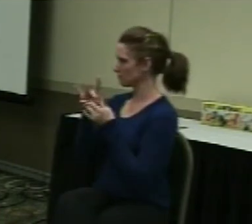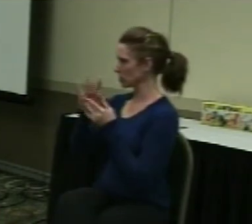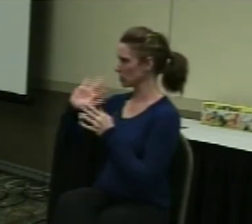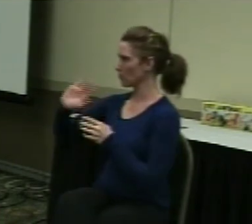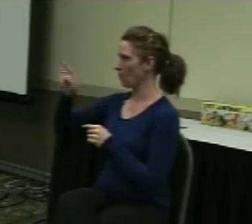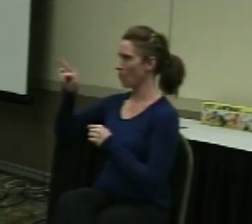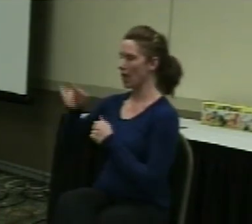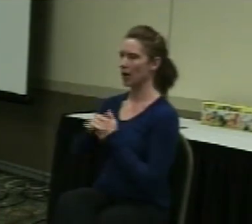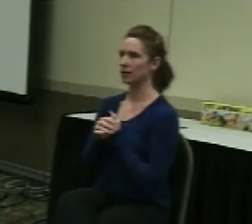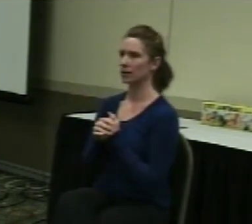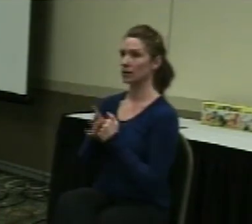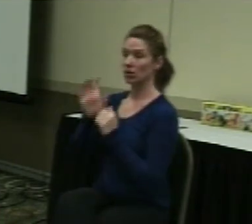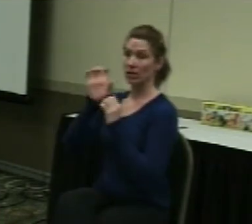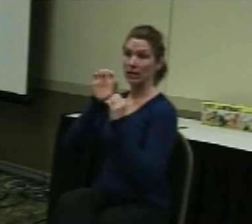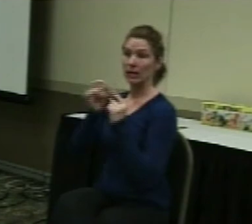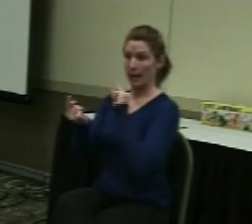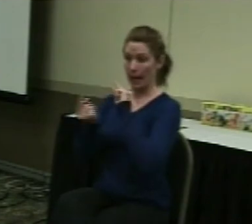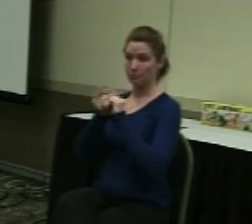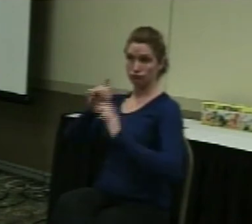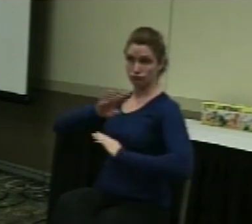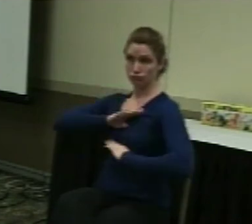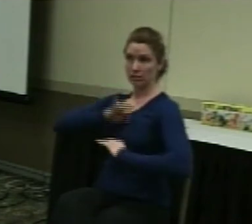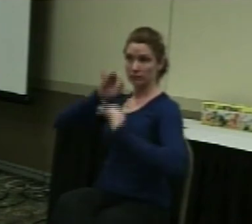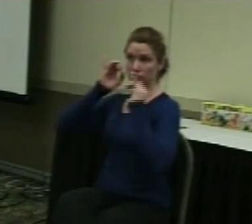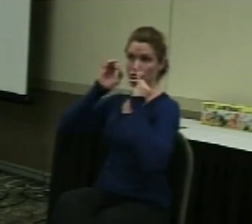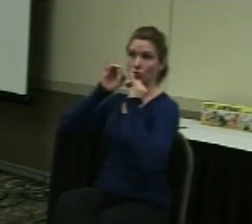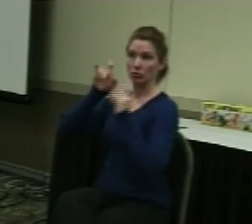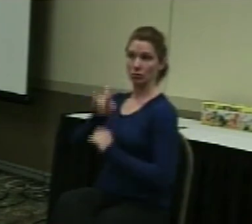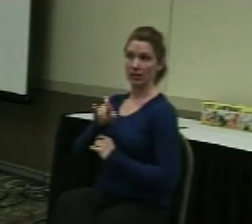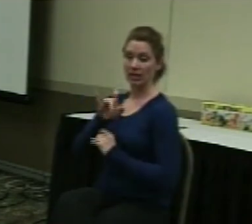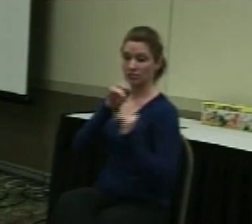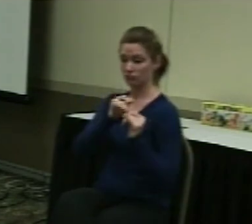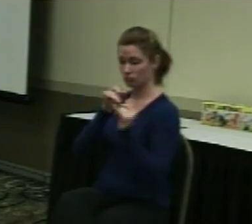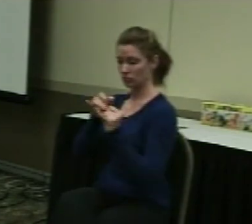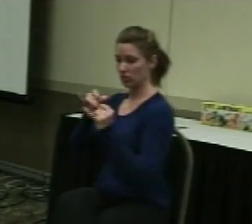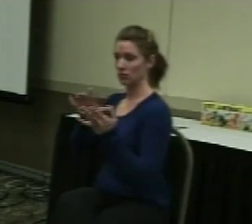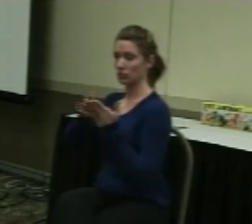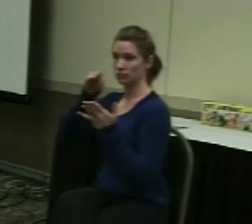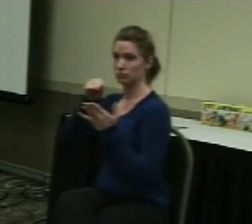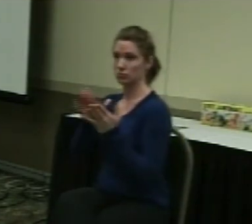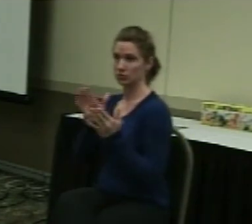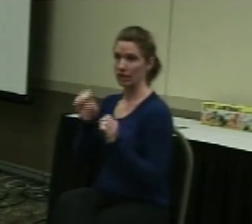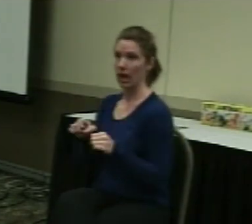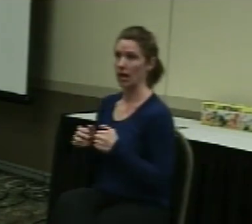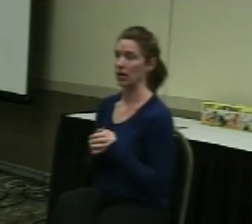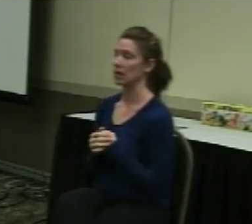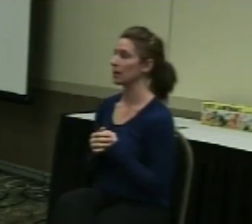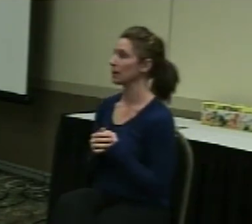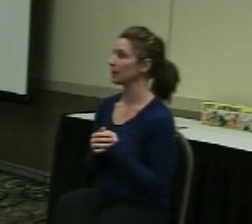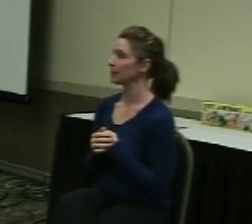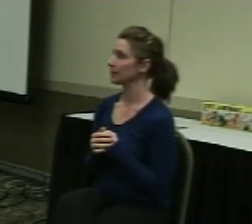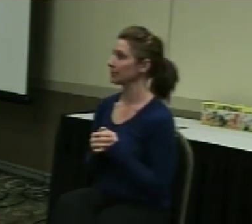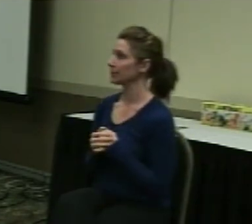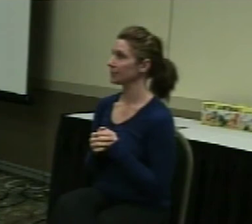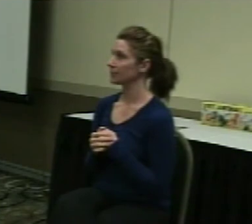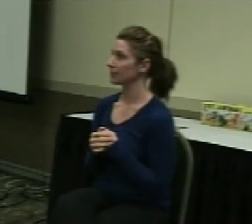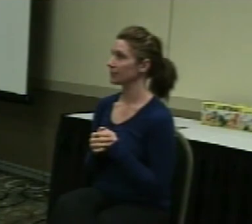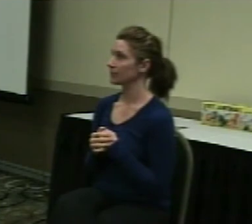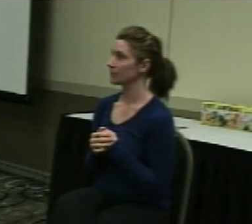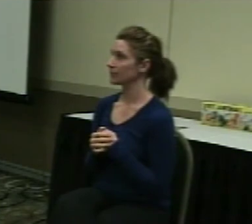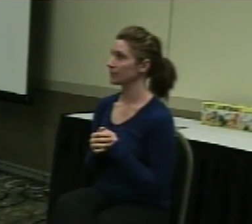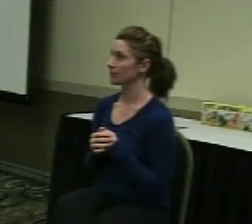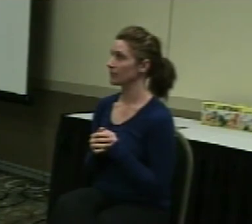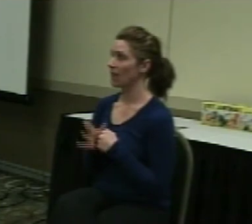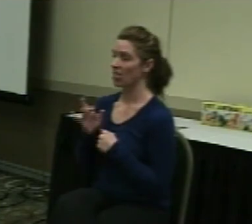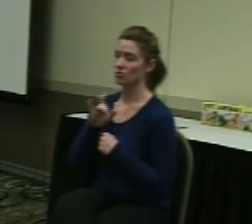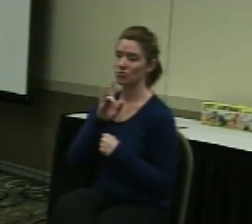here, you know, we can meet the instructional needs of the child. So, And we, you know, that